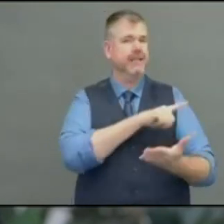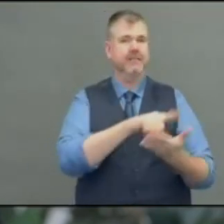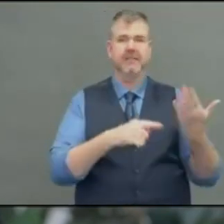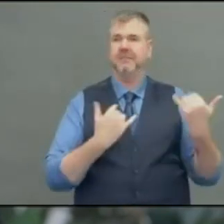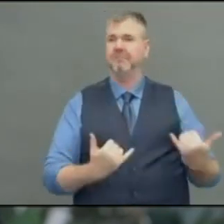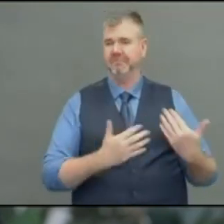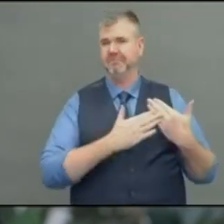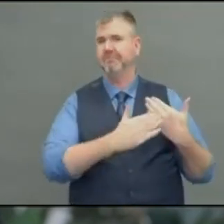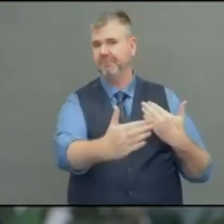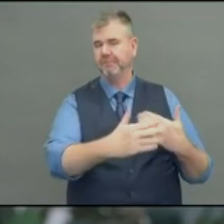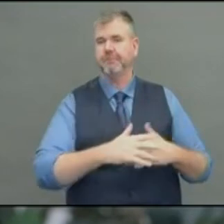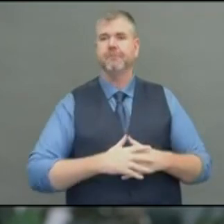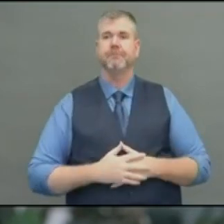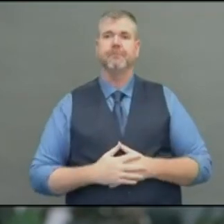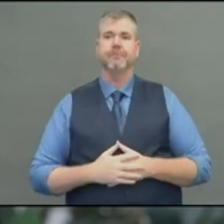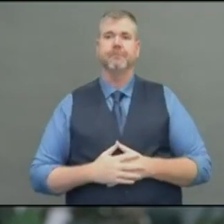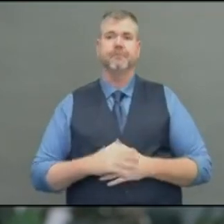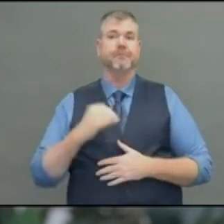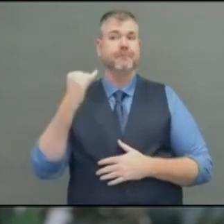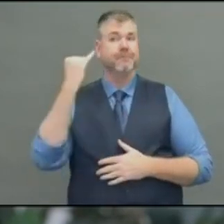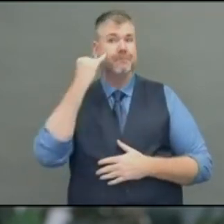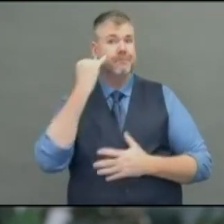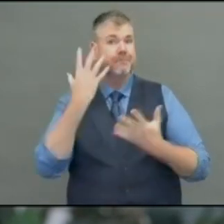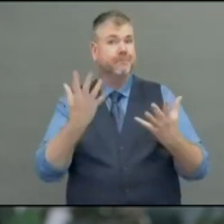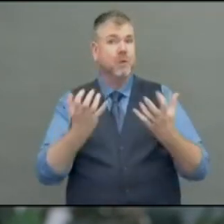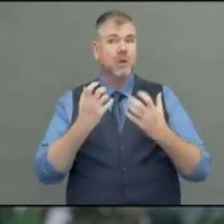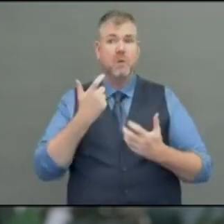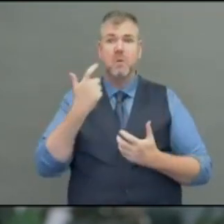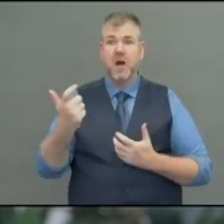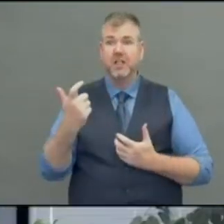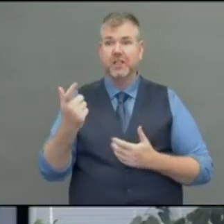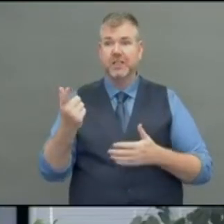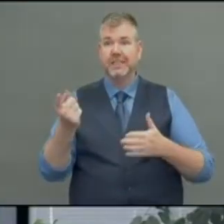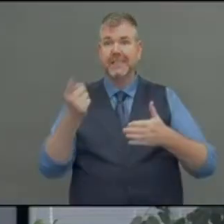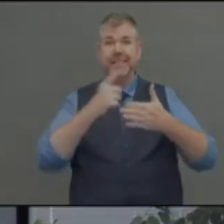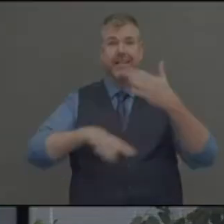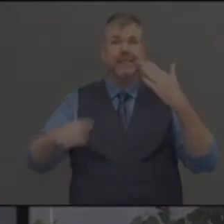on Wednesday for our English Facebook Live. Thank you, everybody.